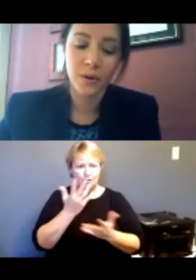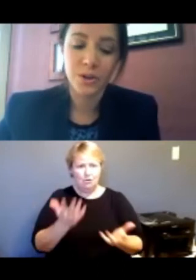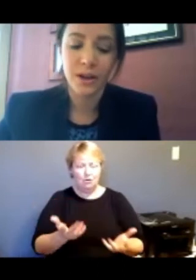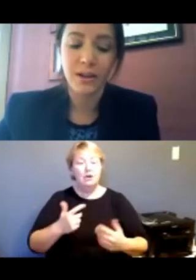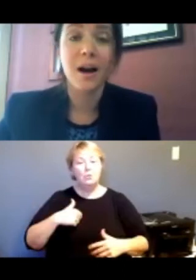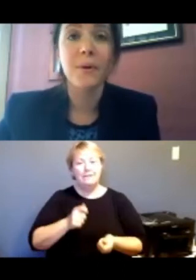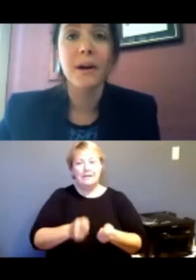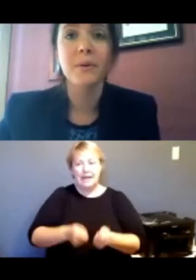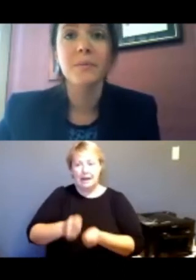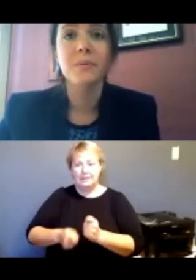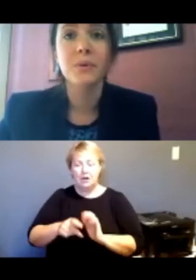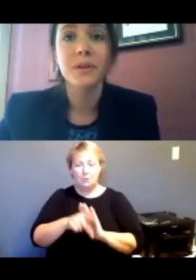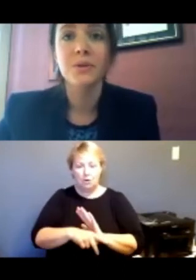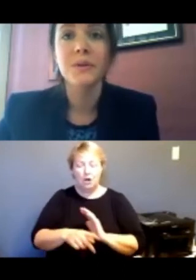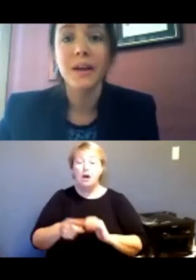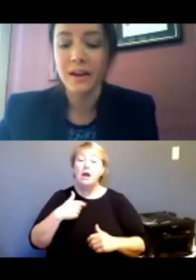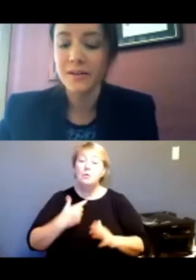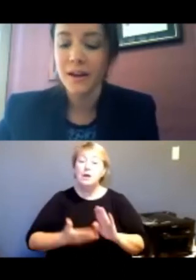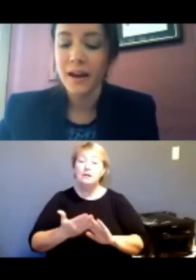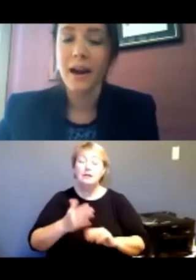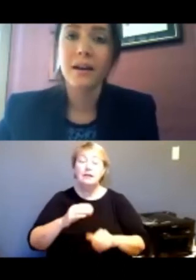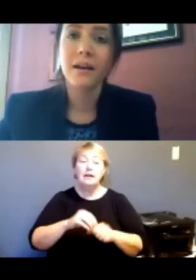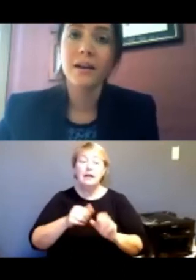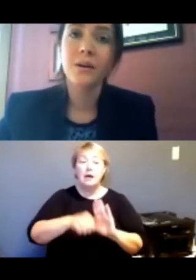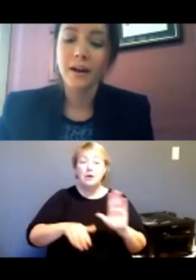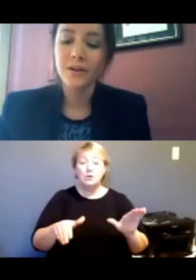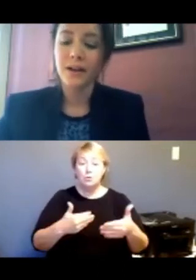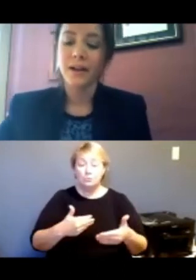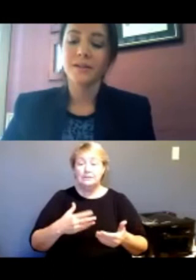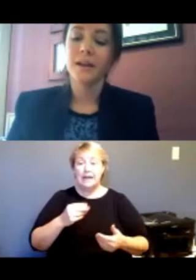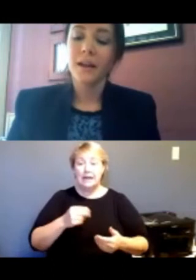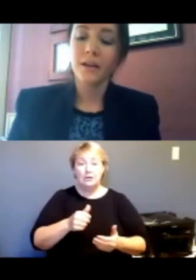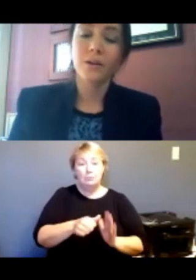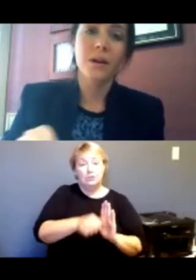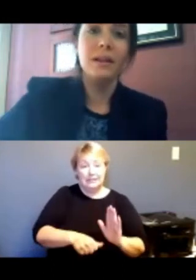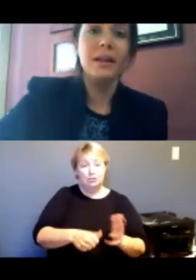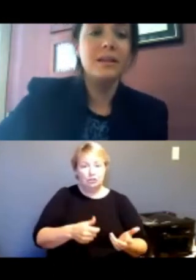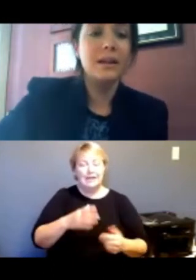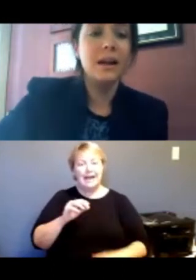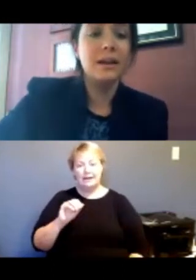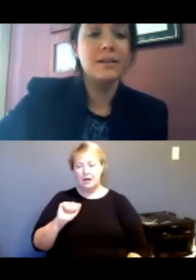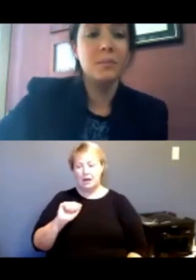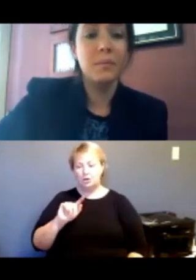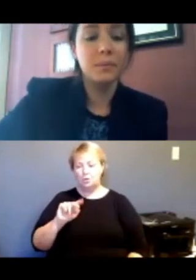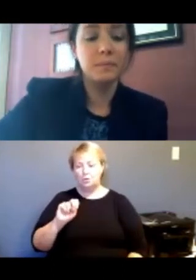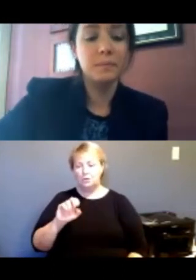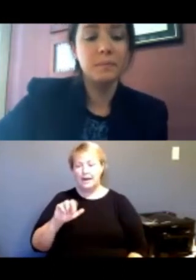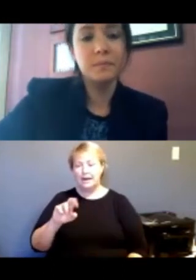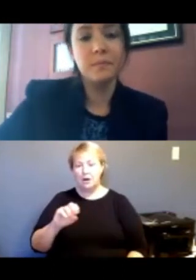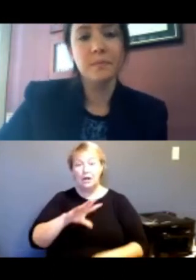protocols for coaching in the operating rooms and procedural settings and in acute care settings included in the ED and